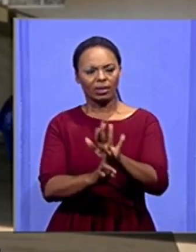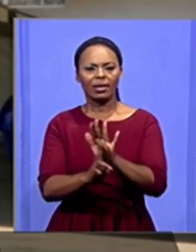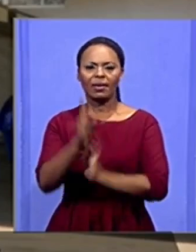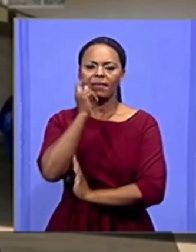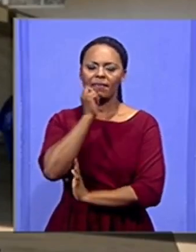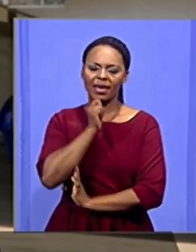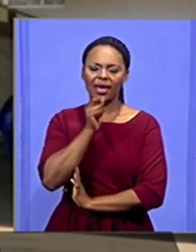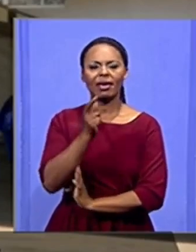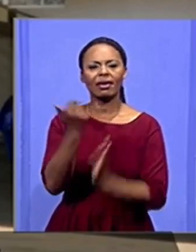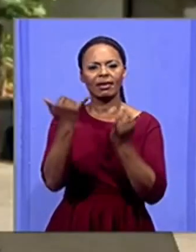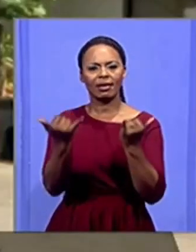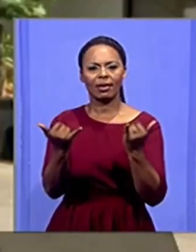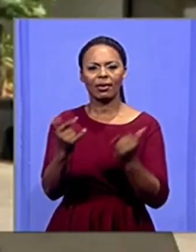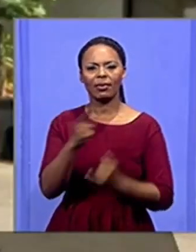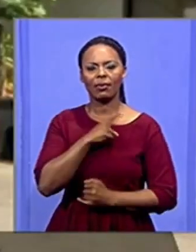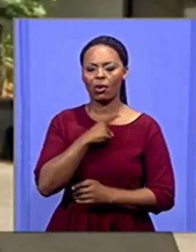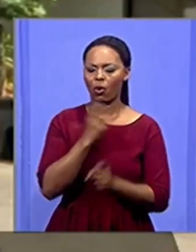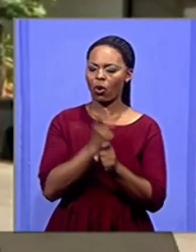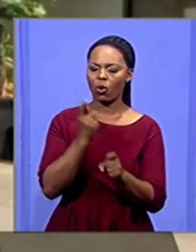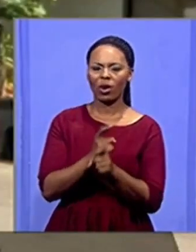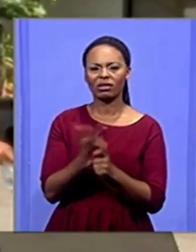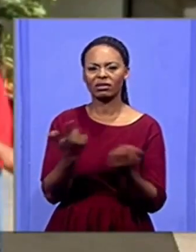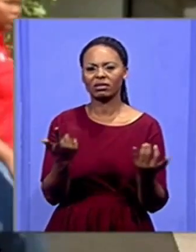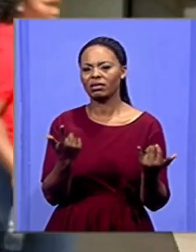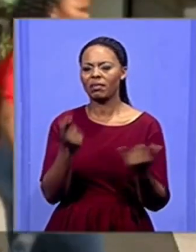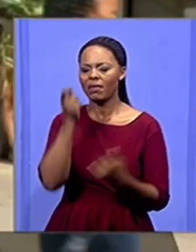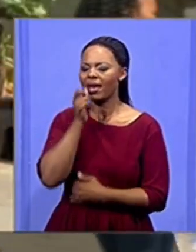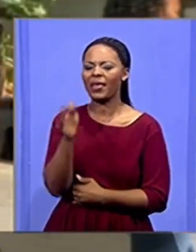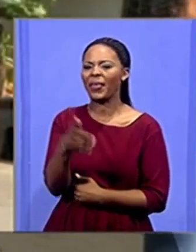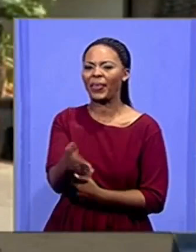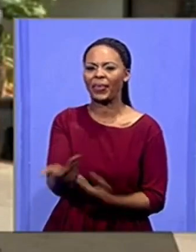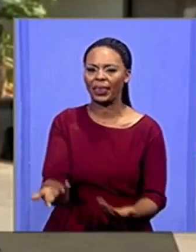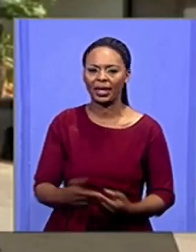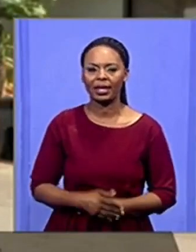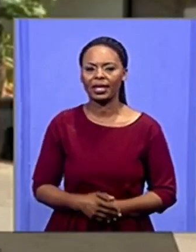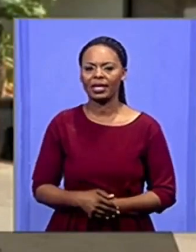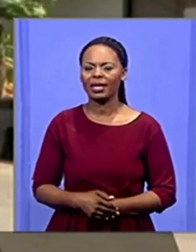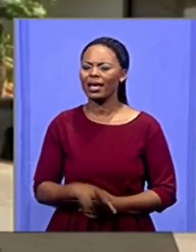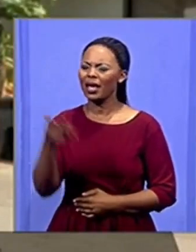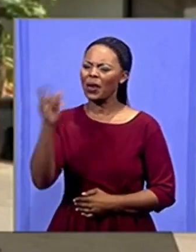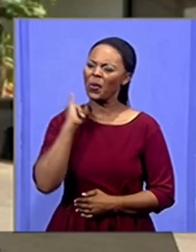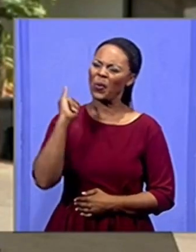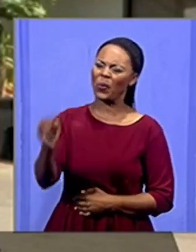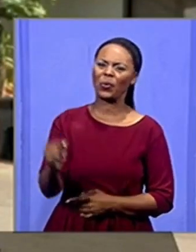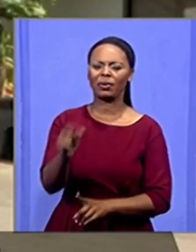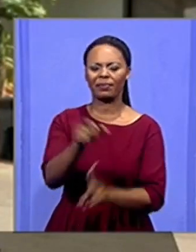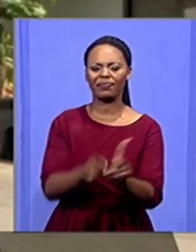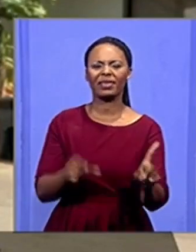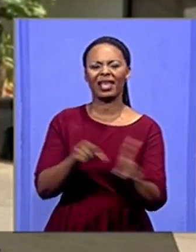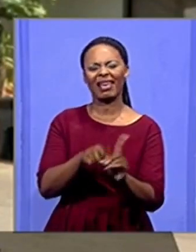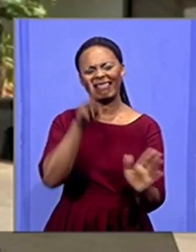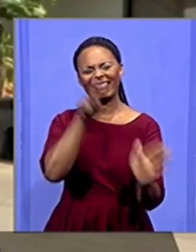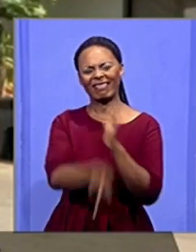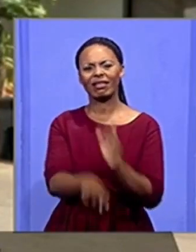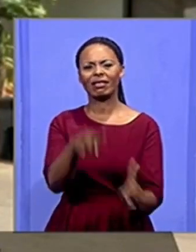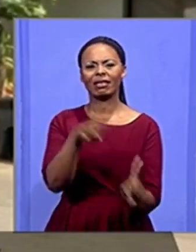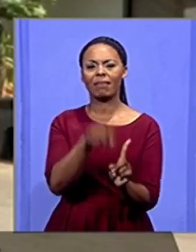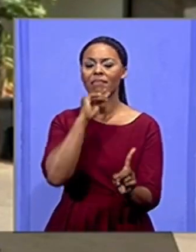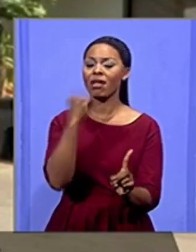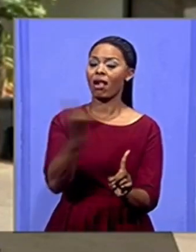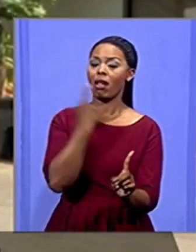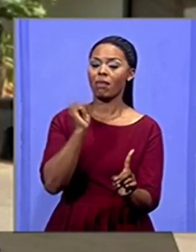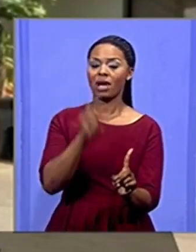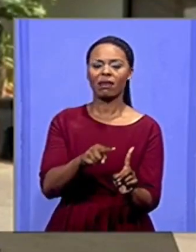we are not all the same. We are against the brutal killing of her. It's not only her. So now we think that it's going to be a